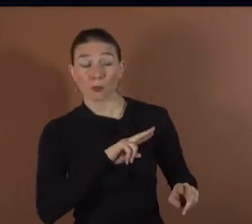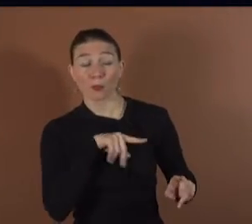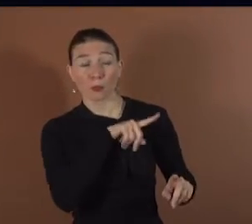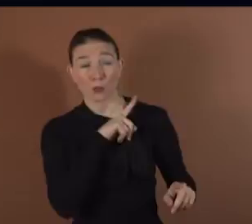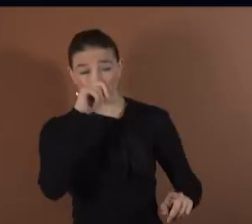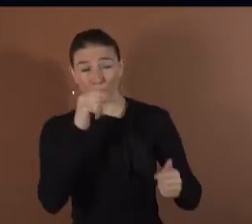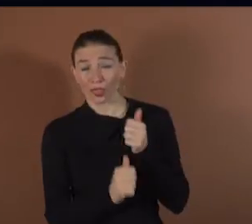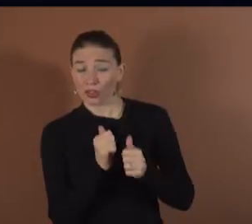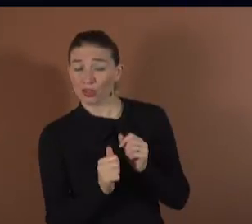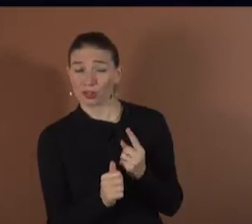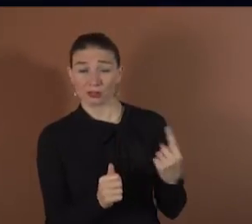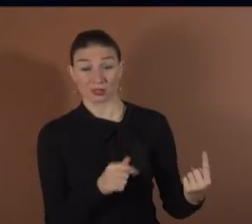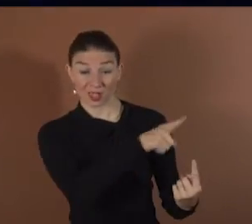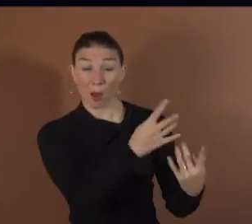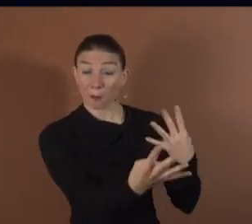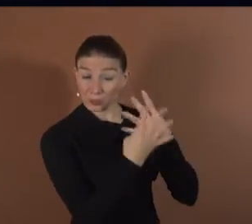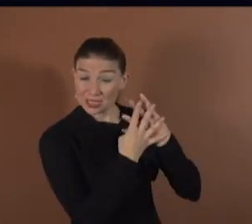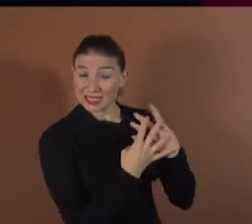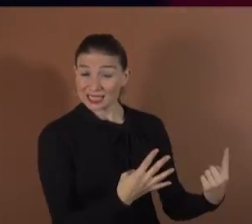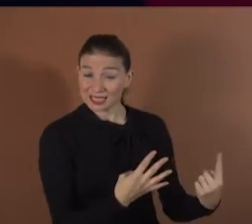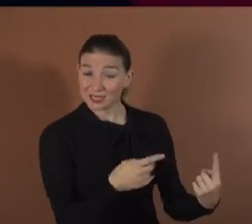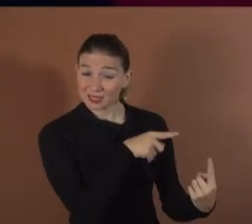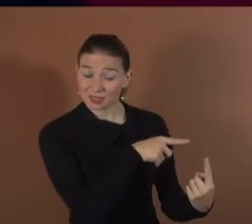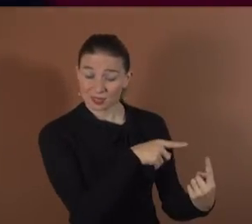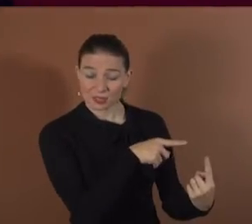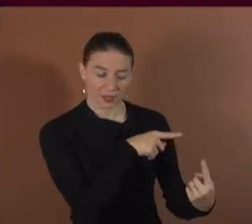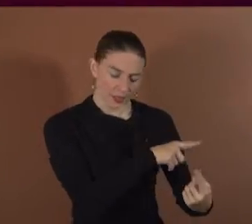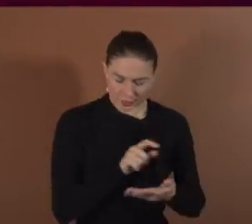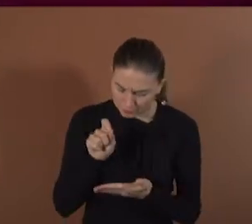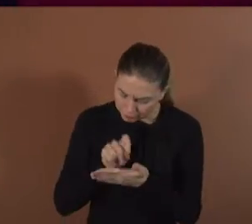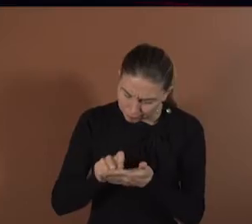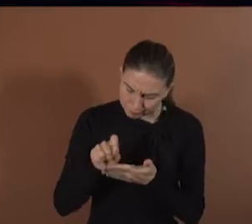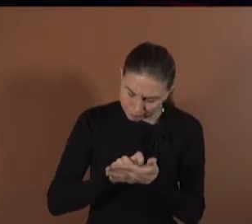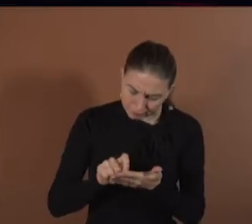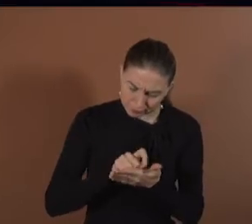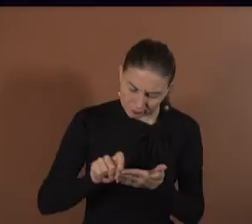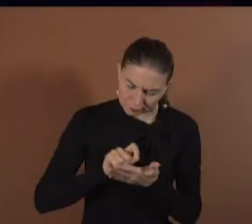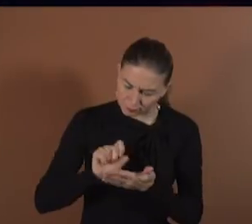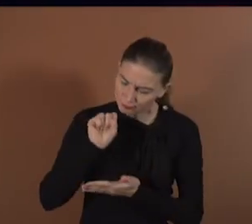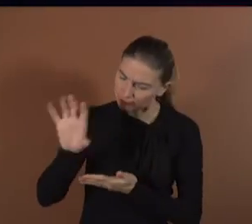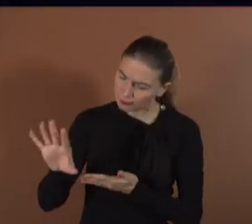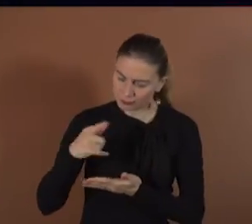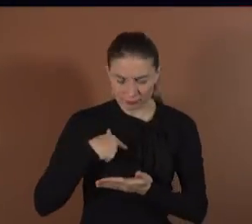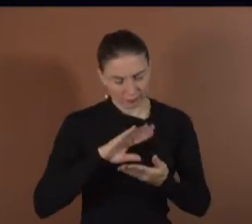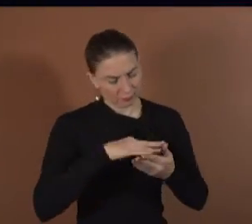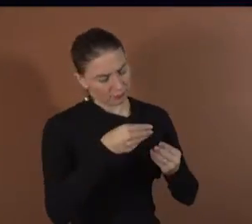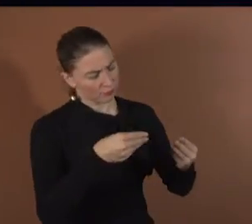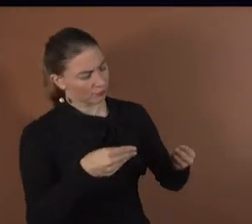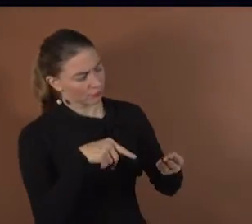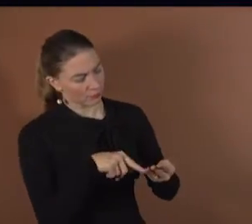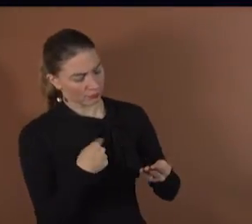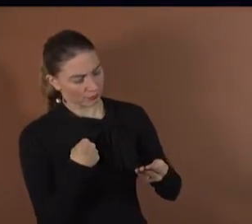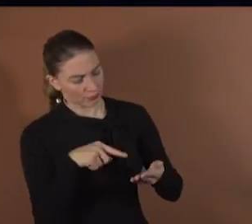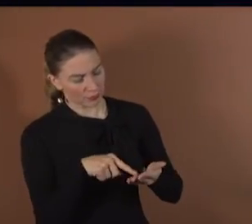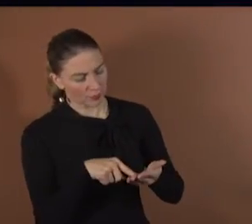that I have come to realize that struggles for justice do not move forward because